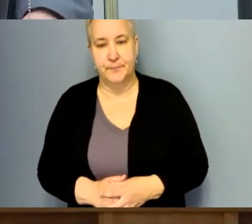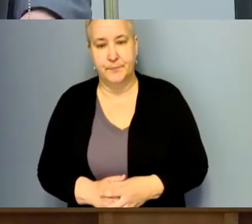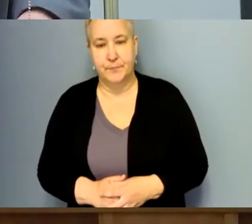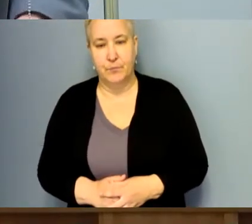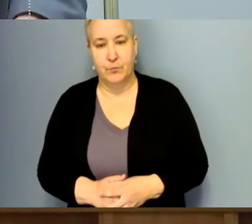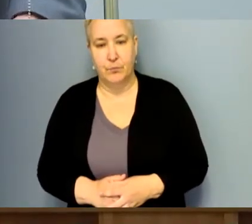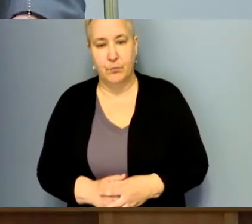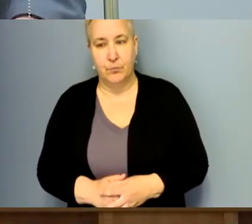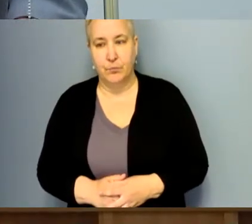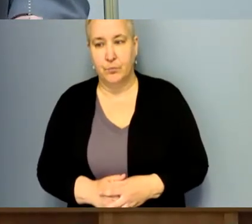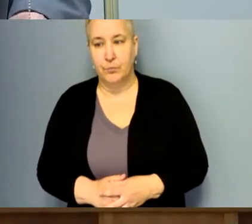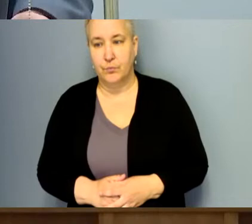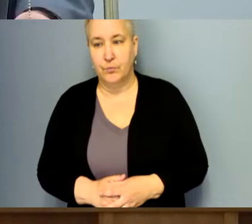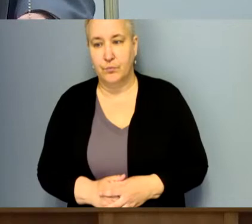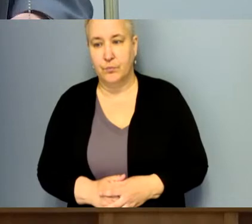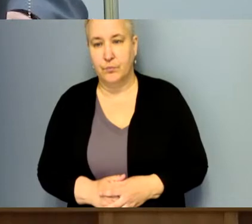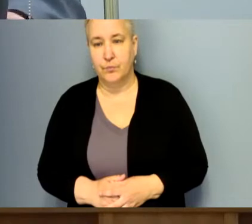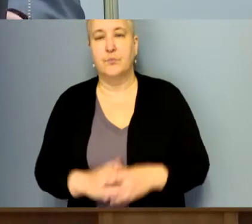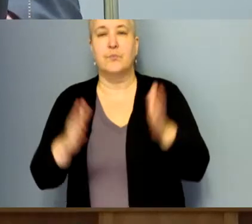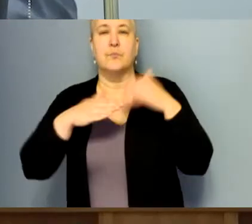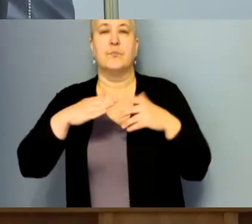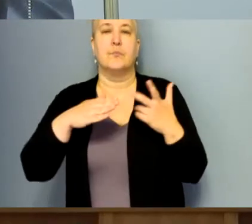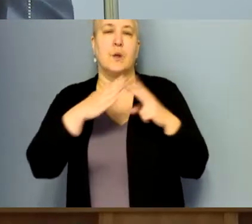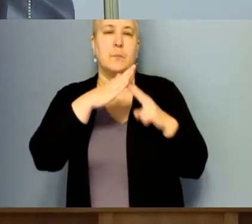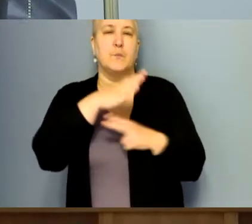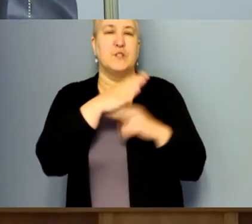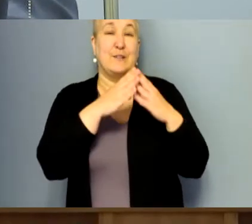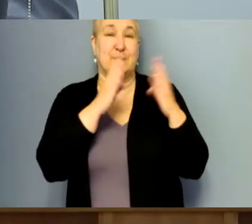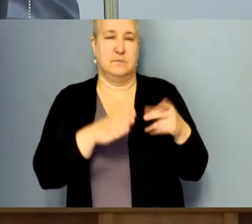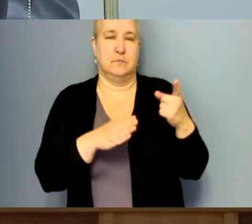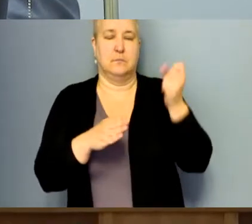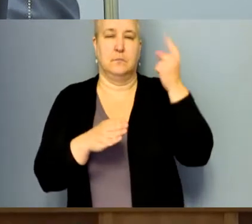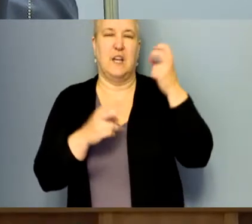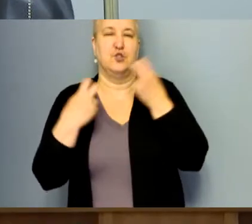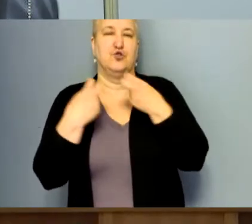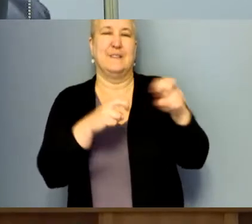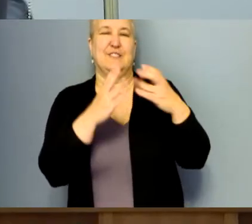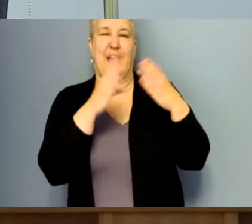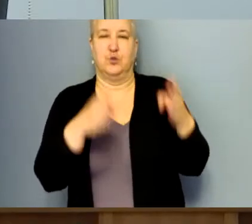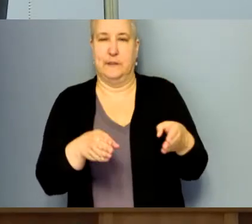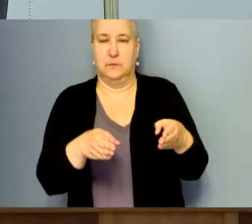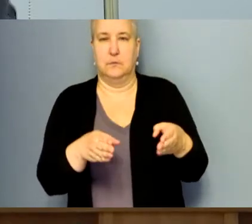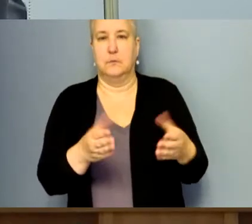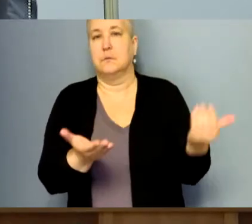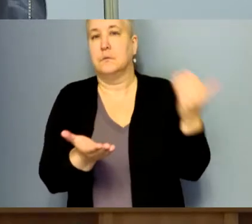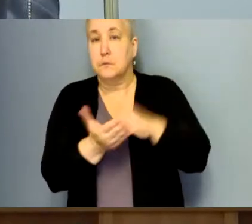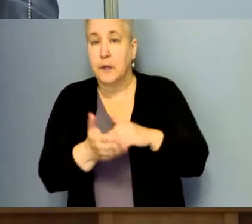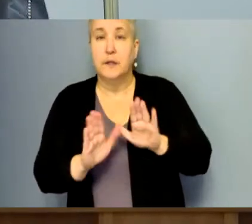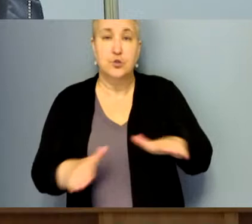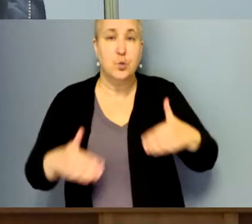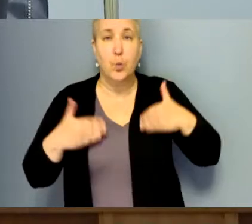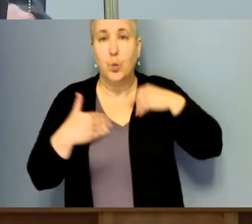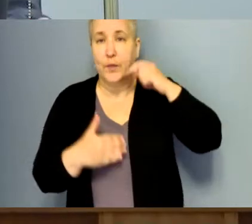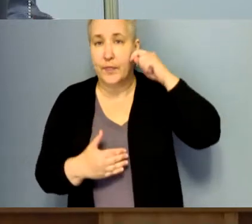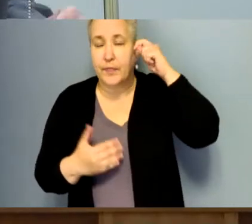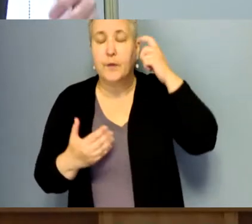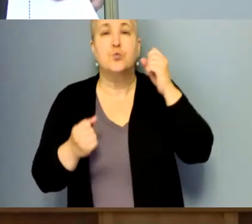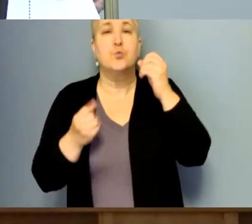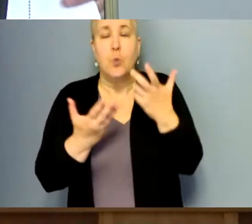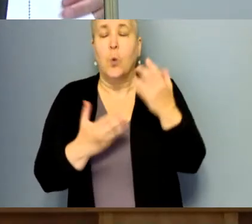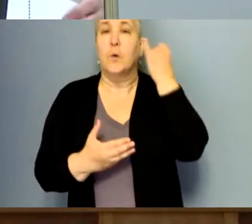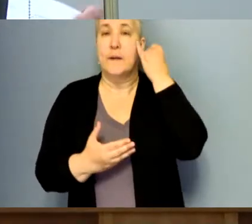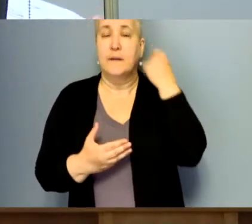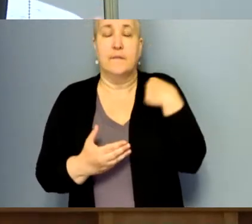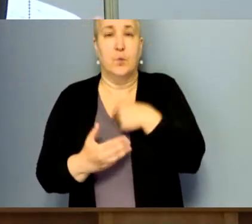Take a look. Bridge housing essentially is transitioning housing people, again, this is children, youth. And so if we